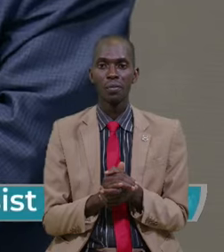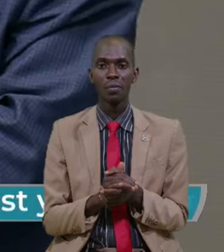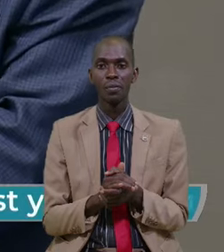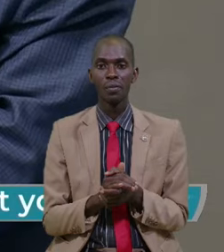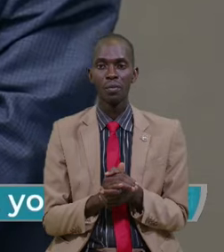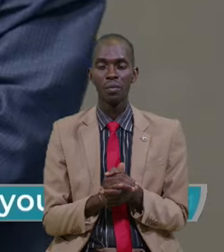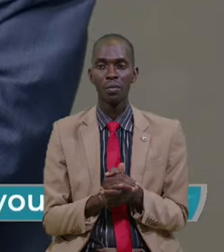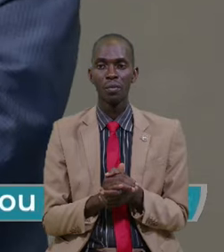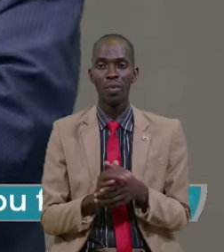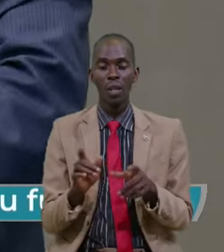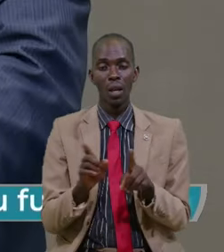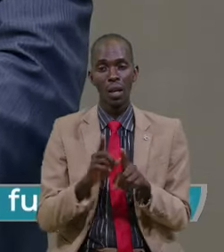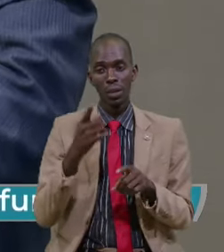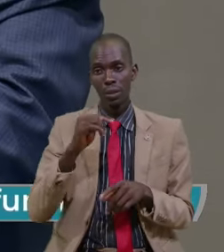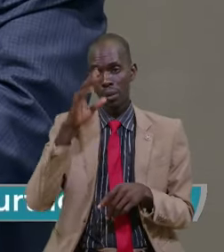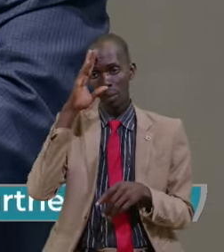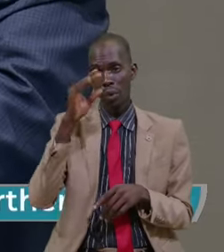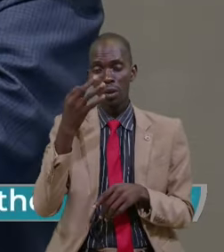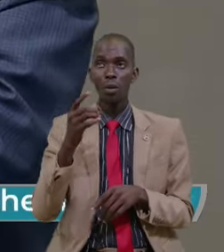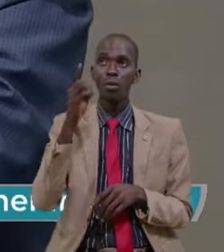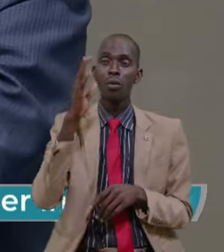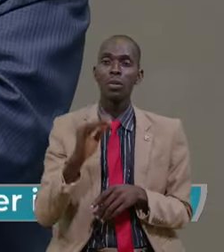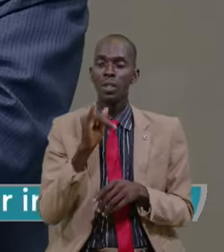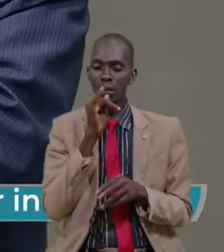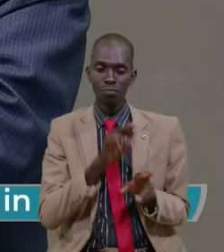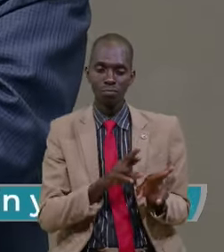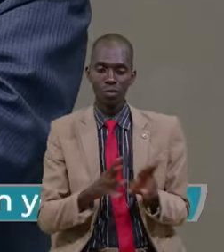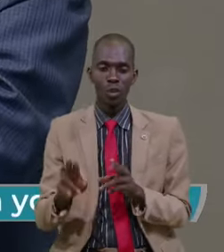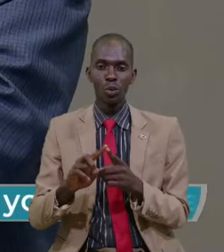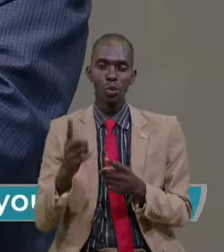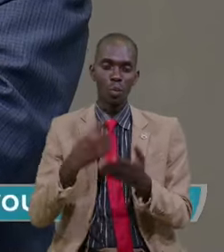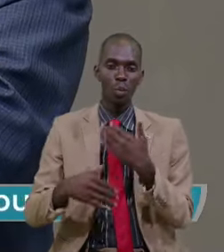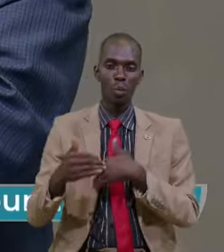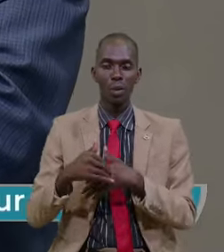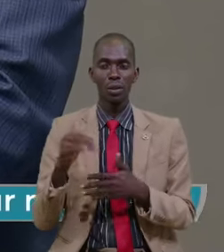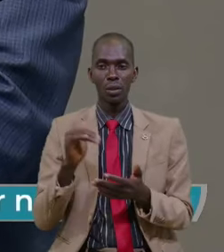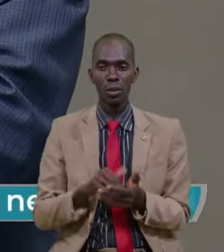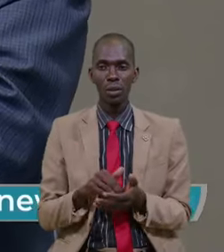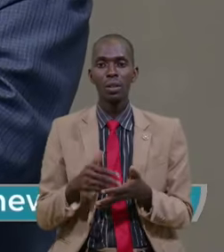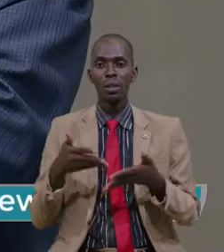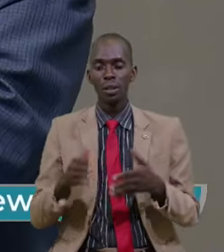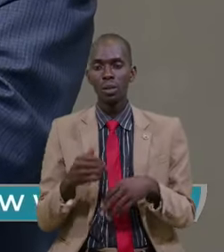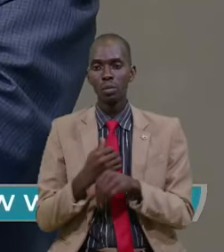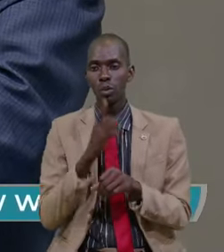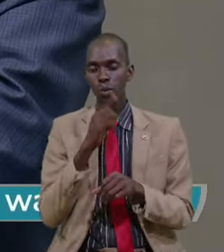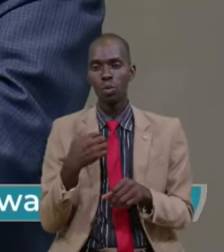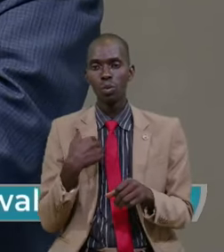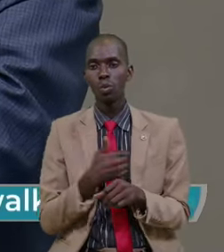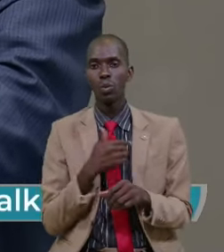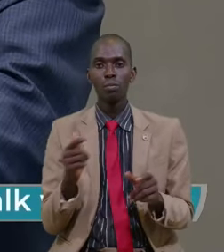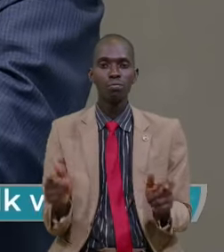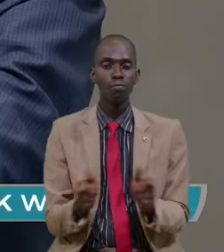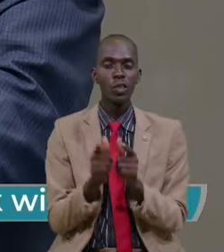As the man of God is ready to come back, but let's do this and ensure that we